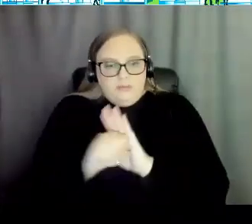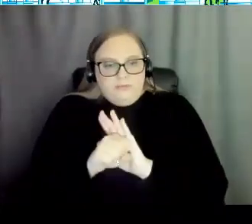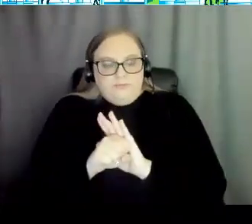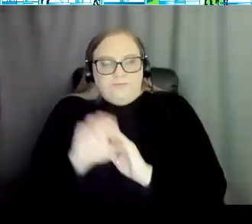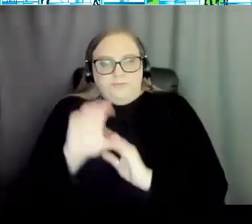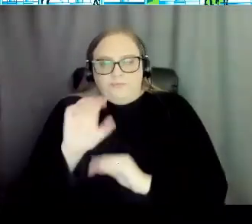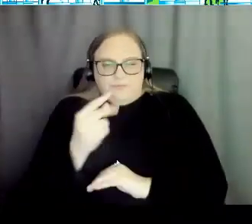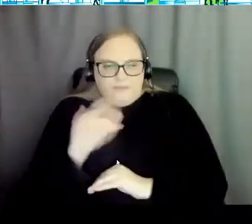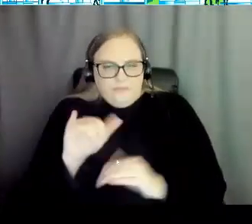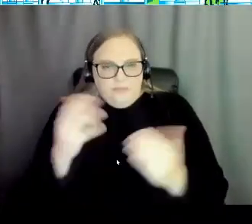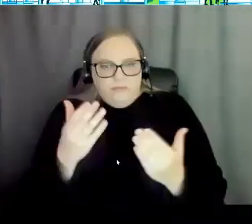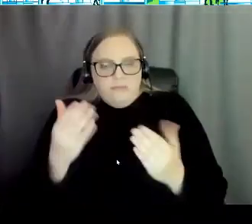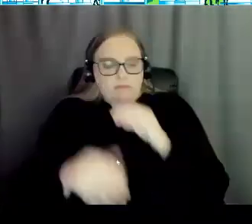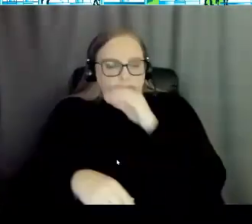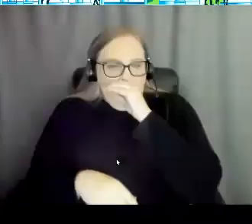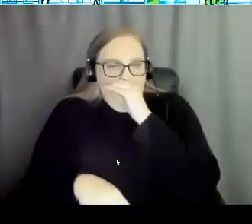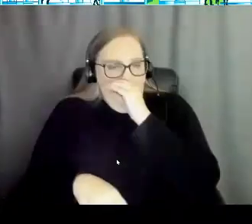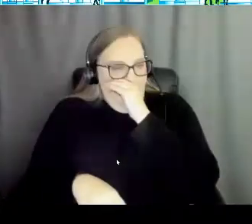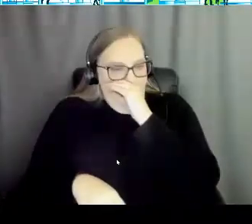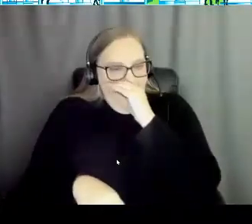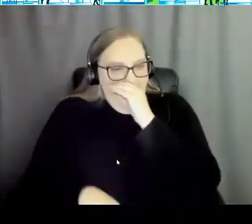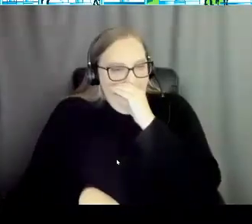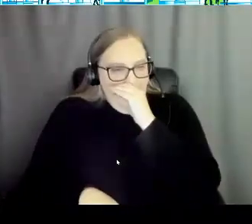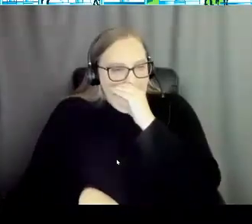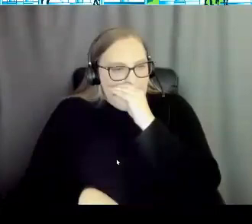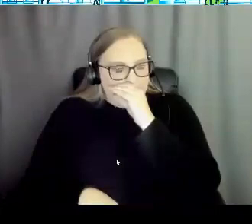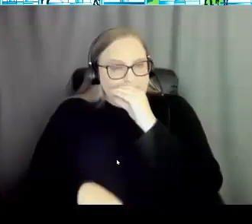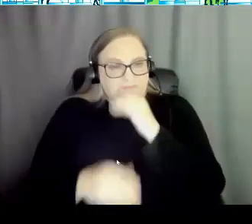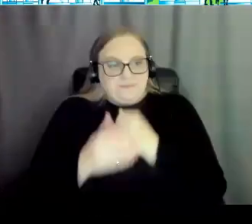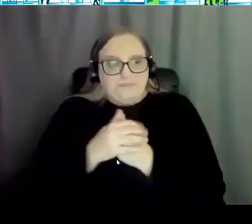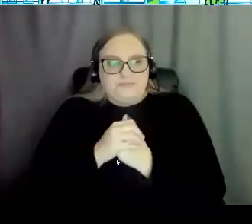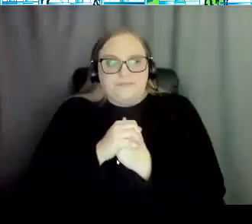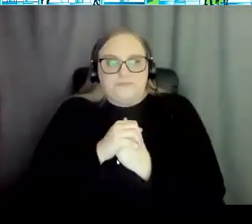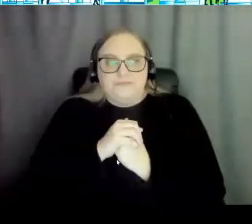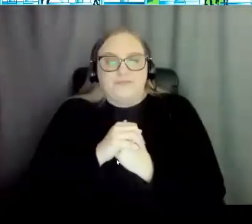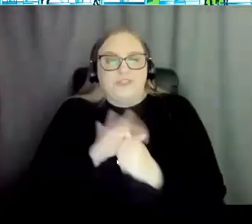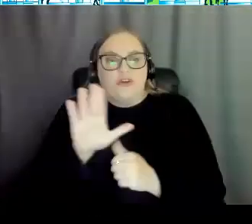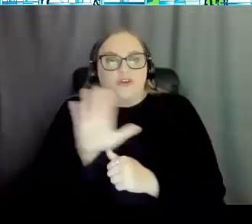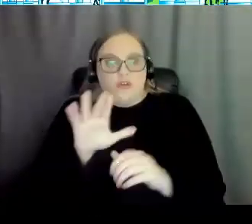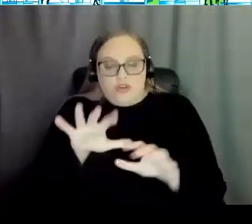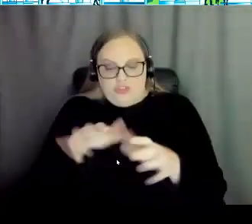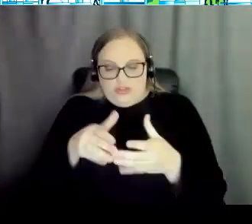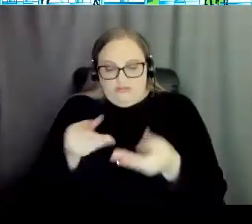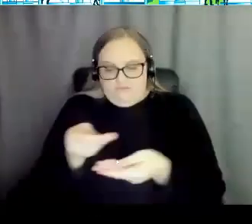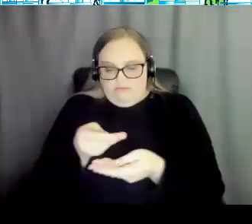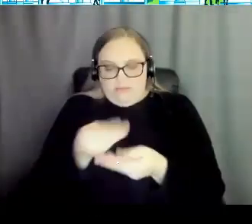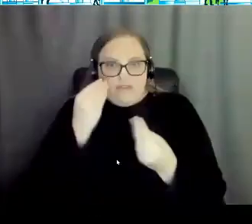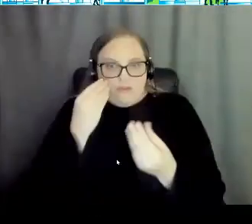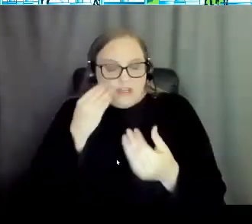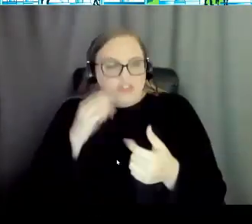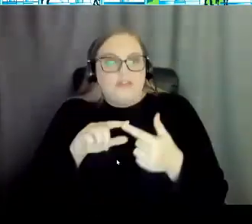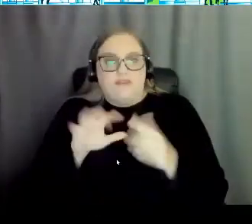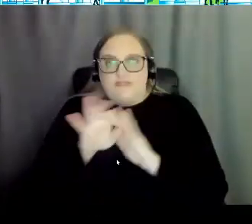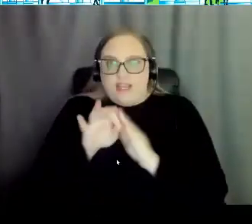here? Kathy Arujo. So will your consortium exchange information, findings, best practices, et cetera? Will these